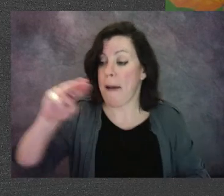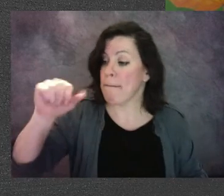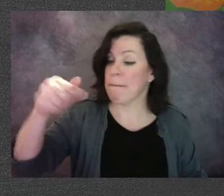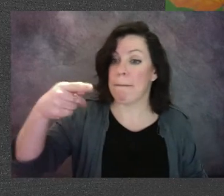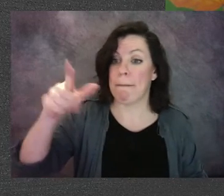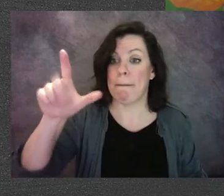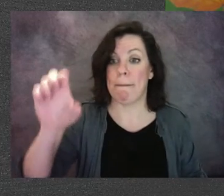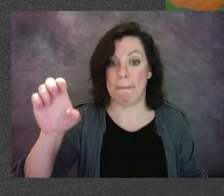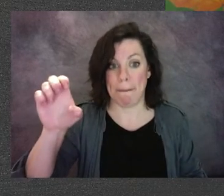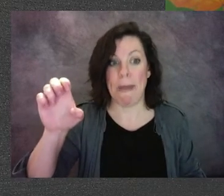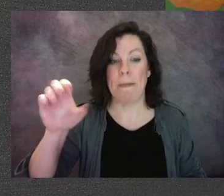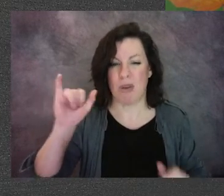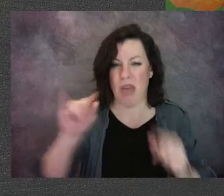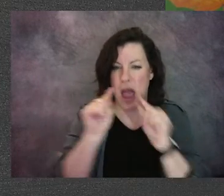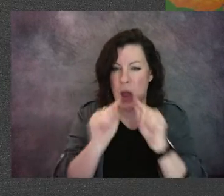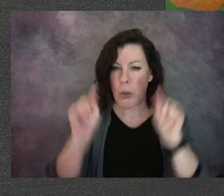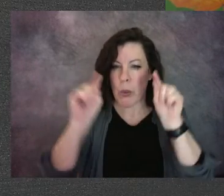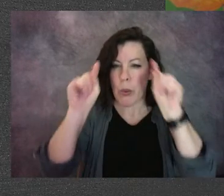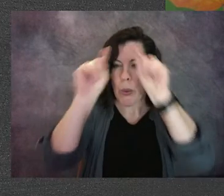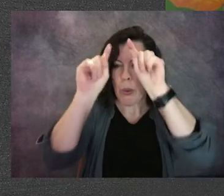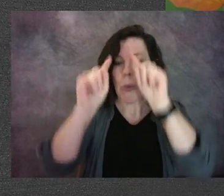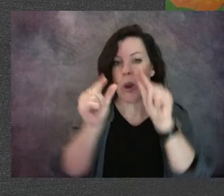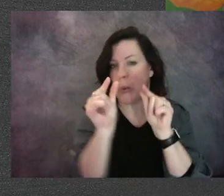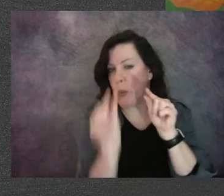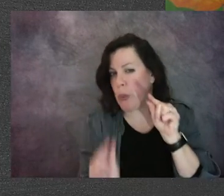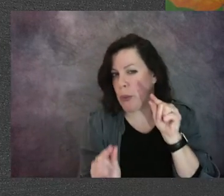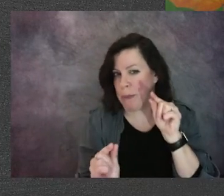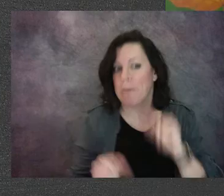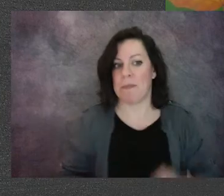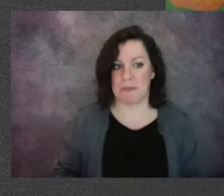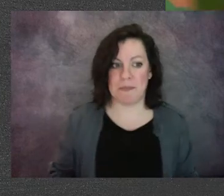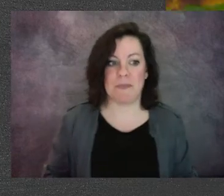leaves here, the veins.